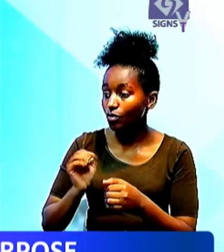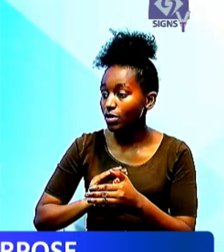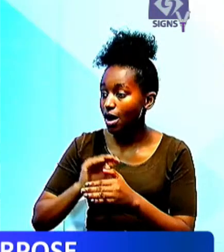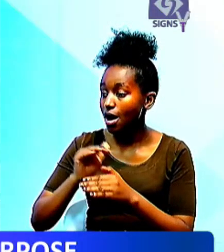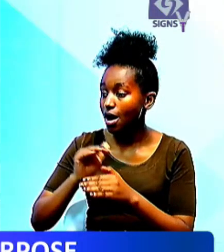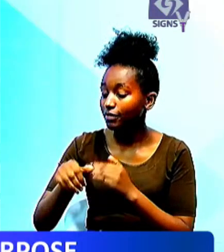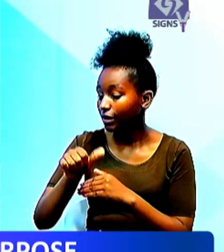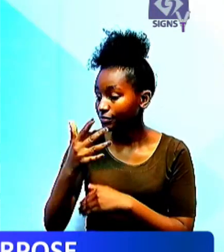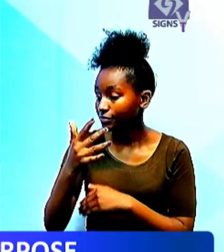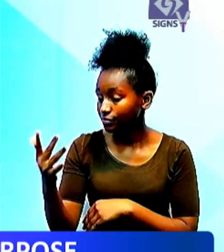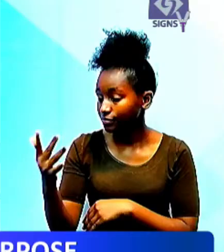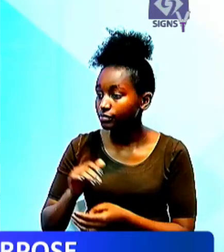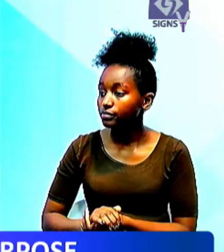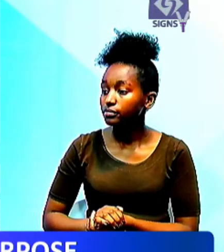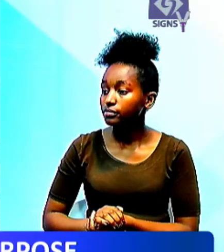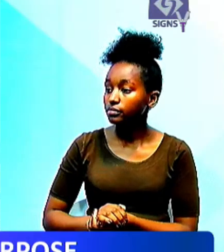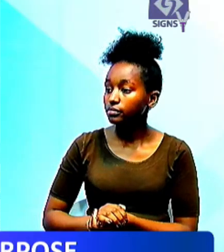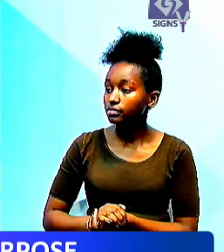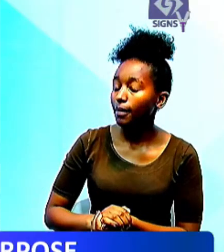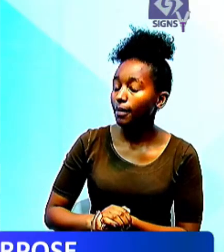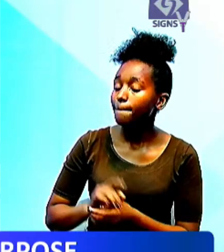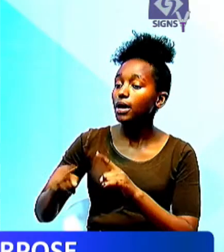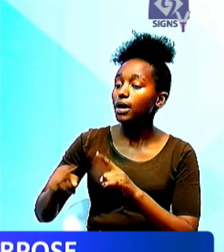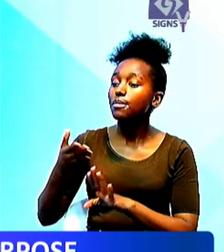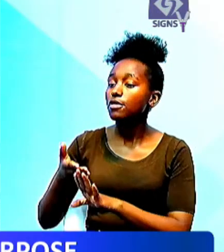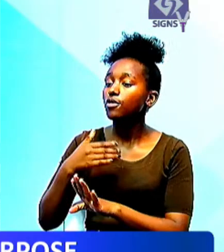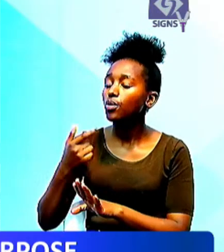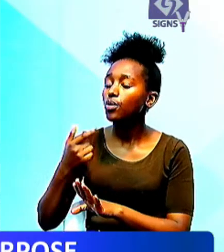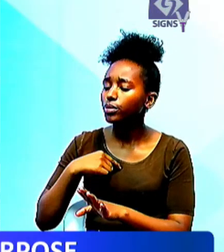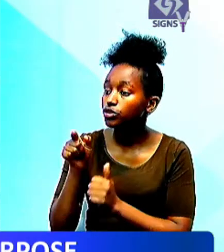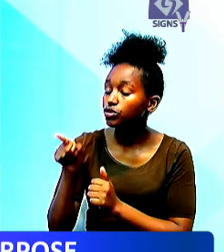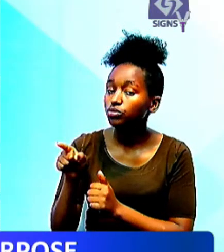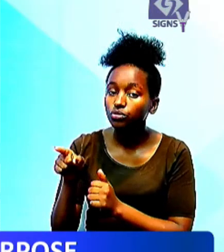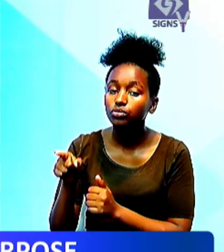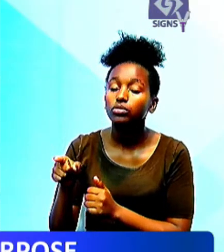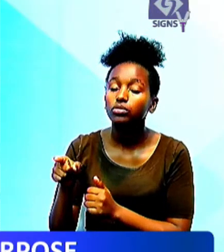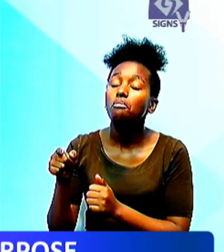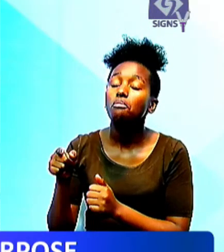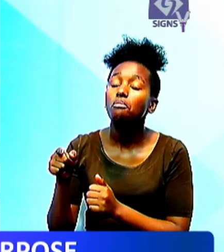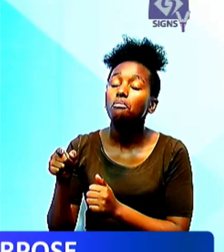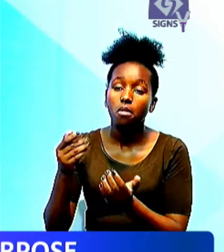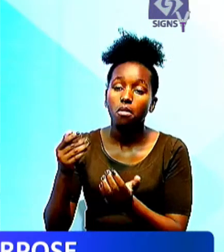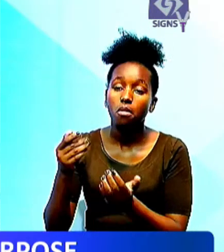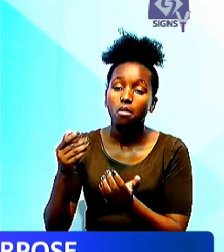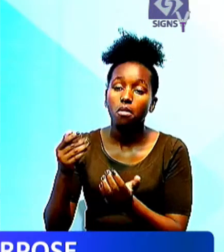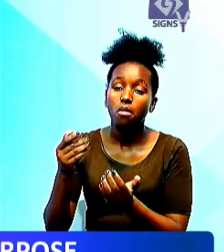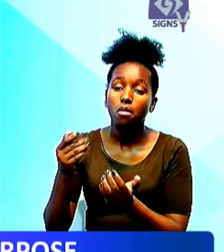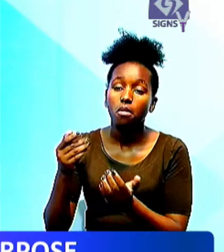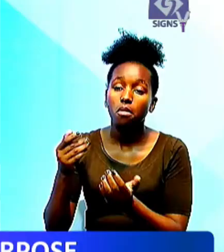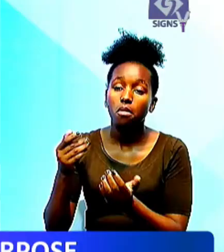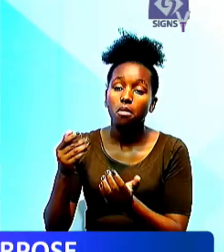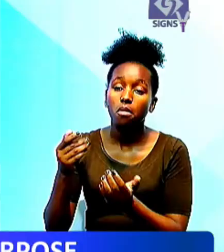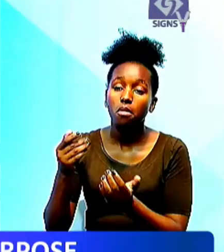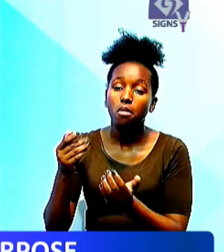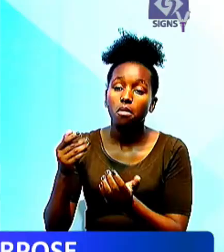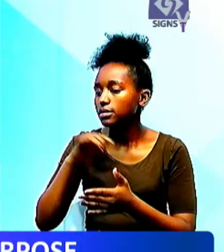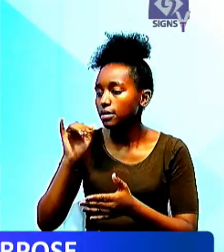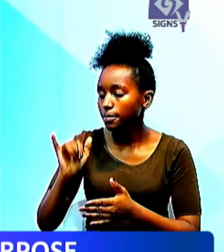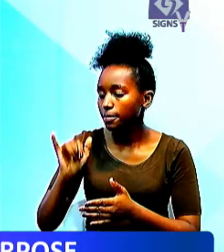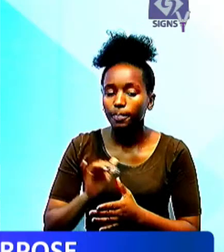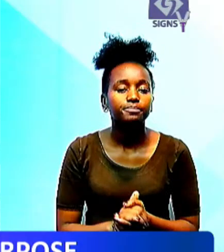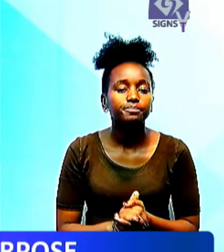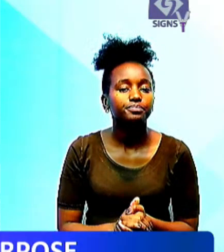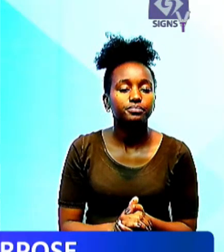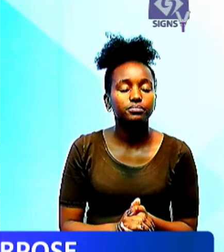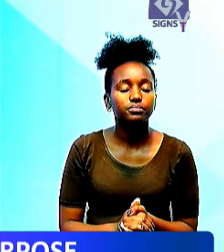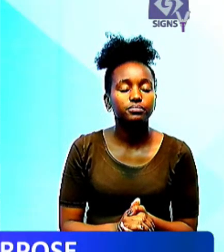Yeah. Before we proceed so far, the previous conversation Nabo Capital offers, which are the products that Nabo Capital